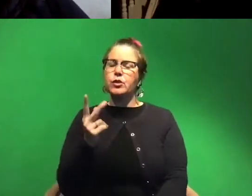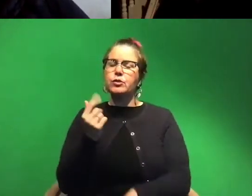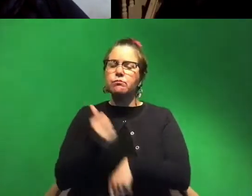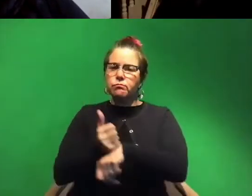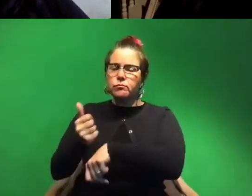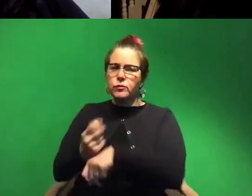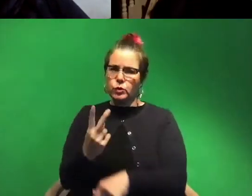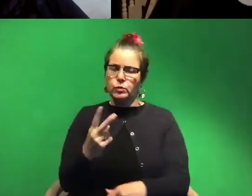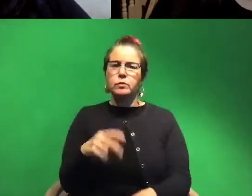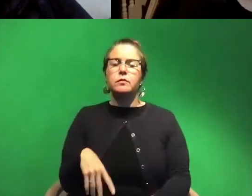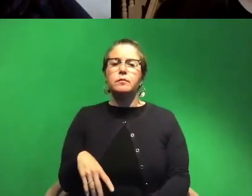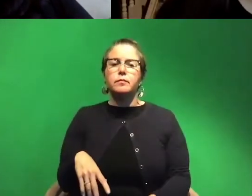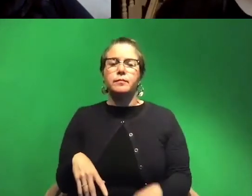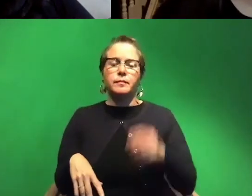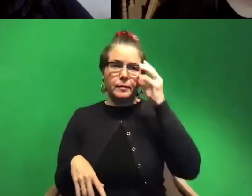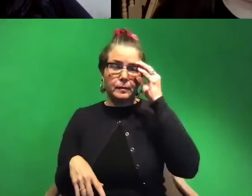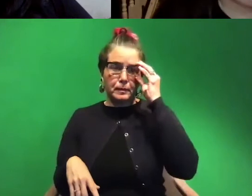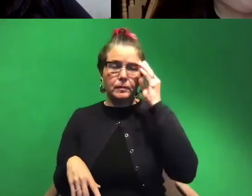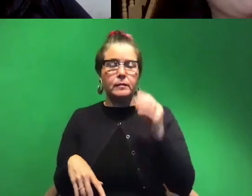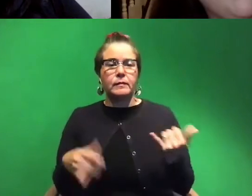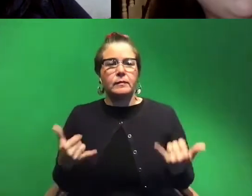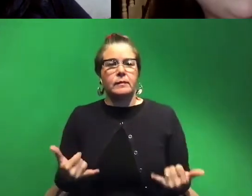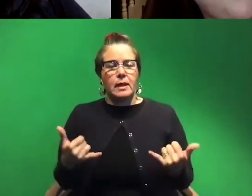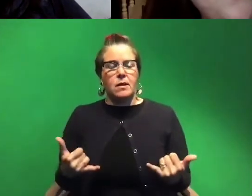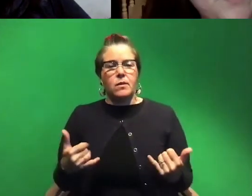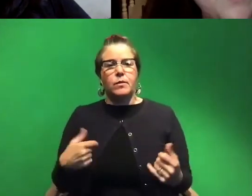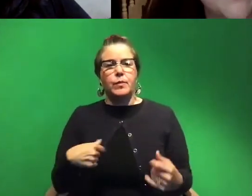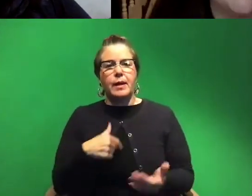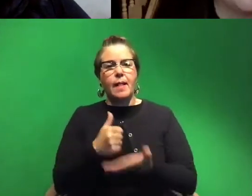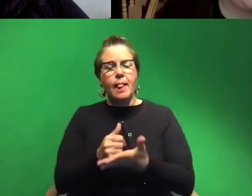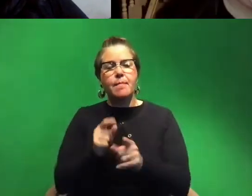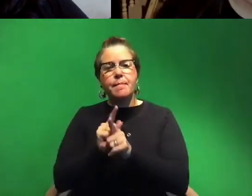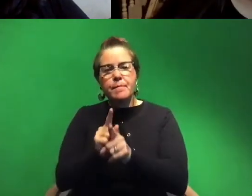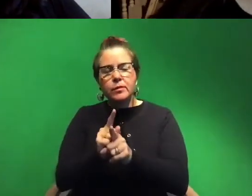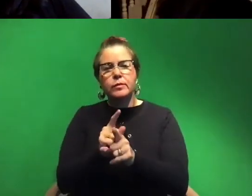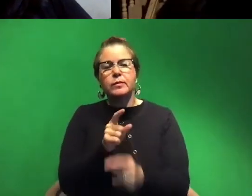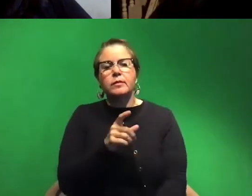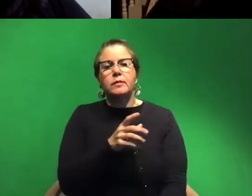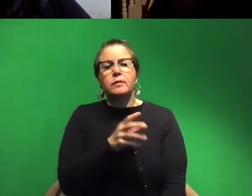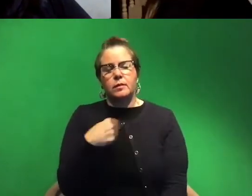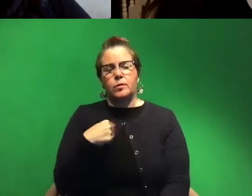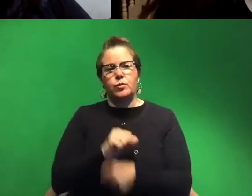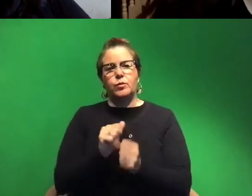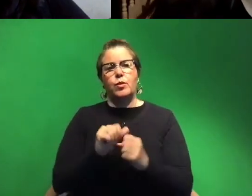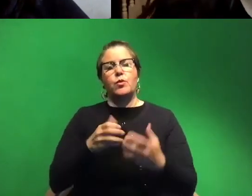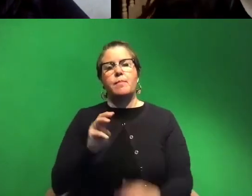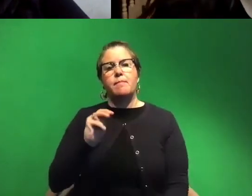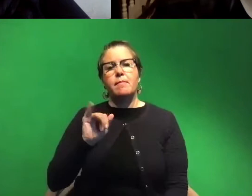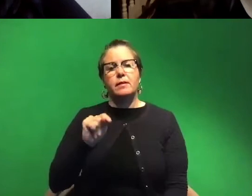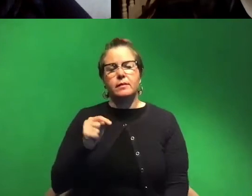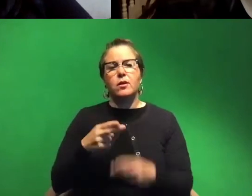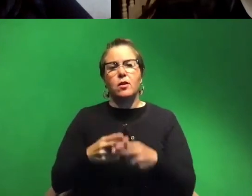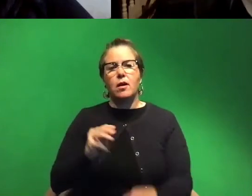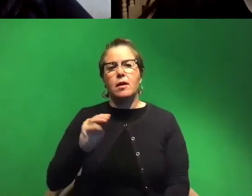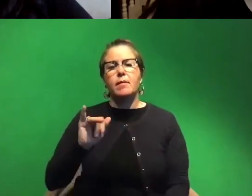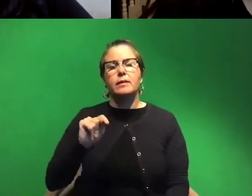New York Gen Space. Yeah. Now we help mentor, and I work with a group out of MIT called the MIT Media